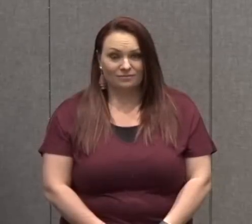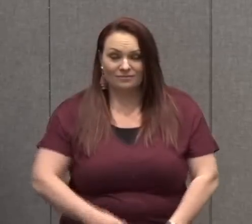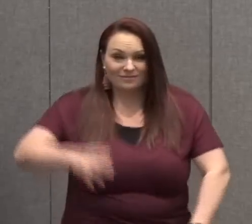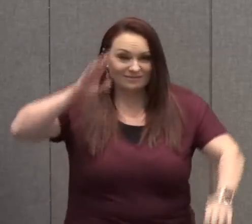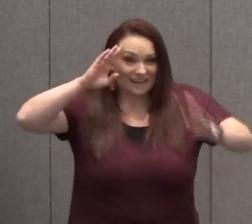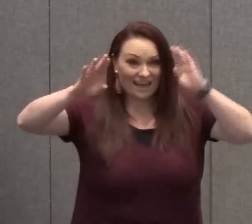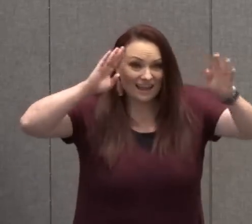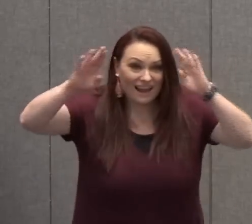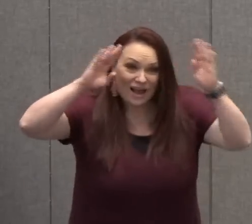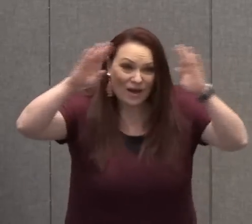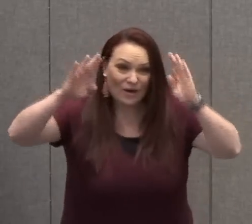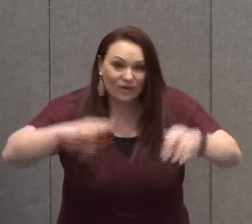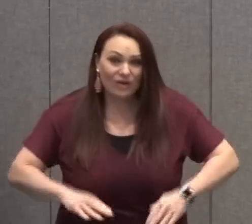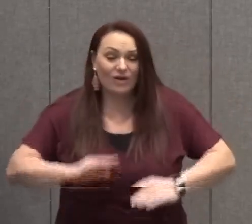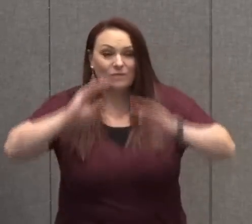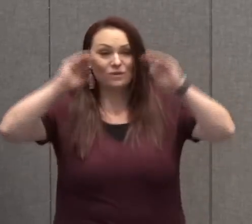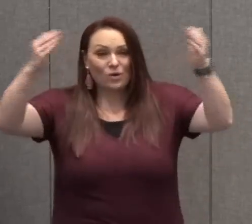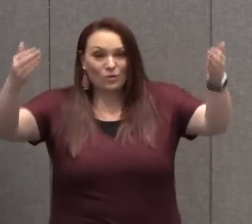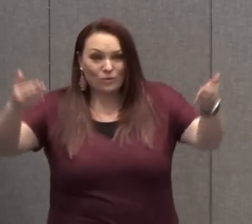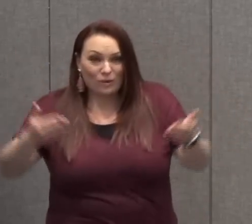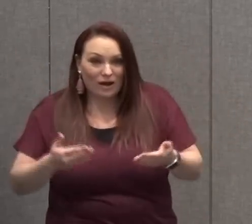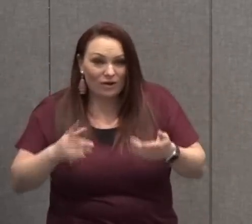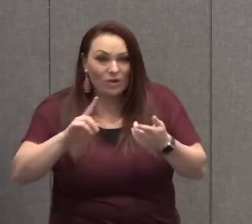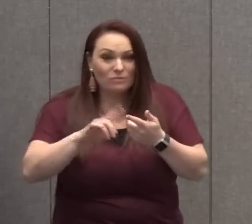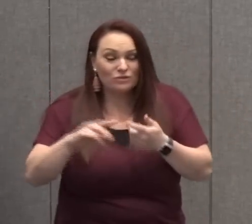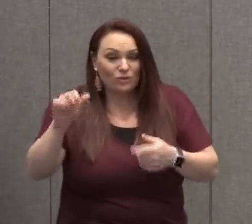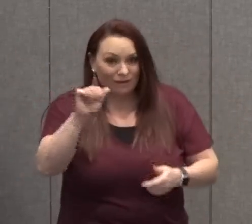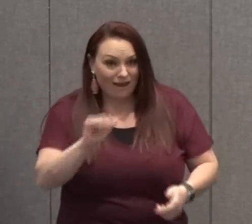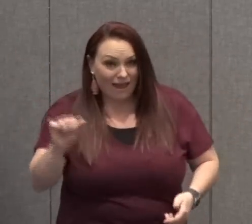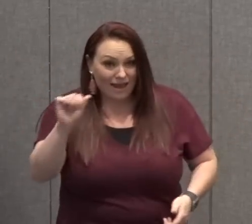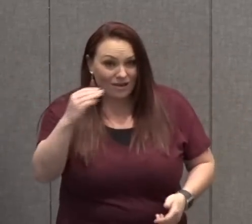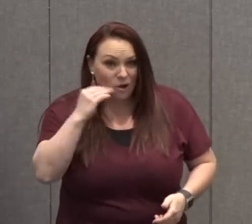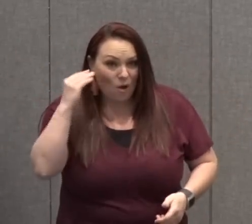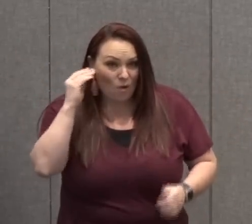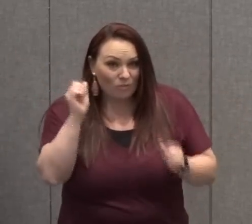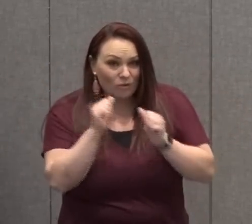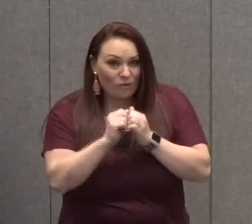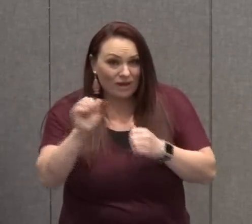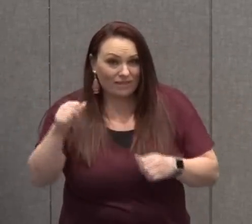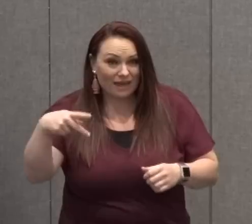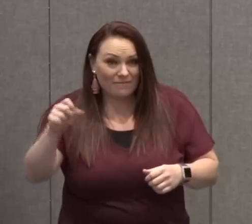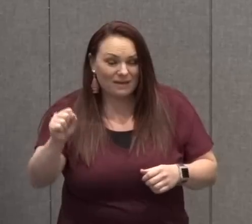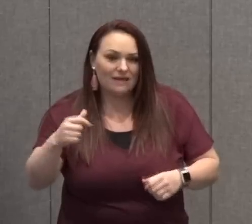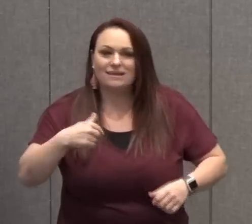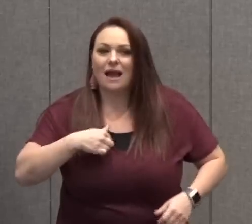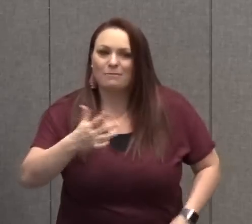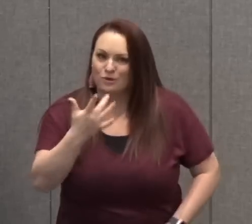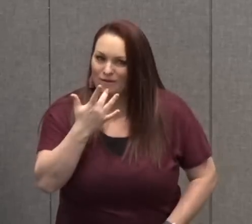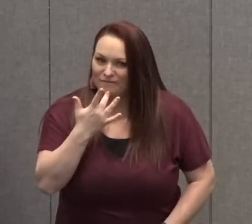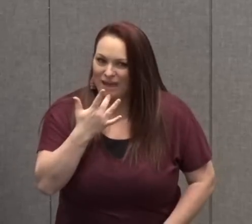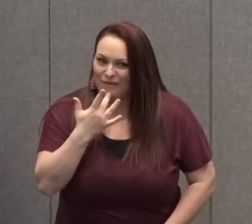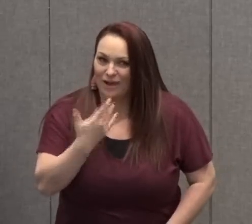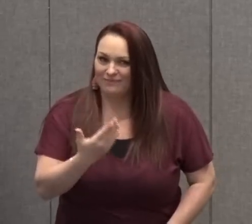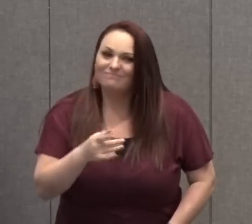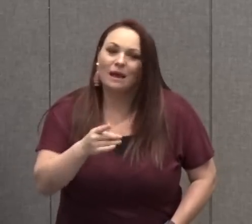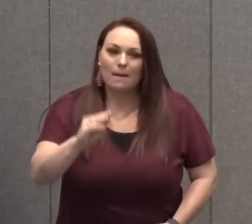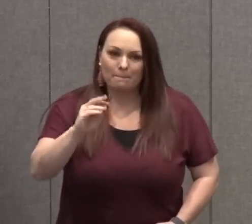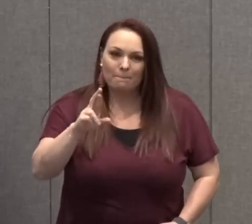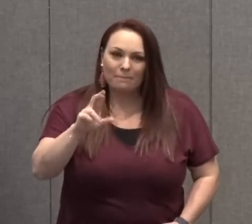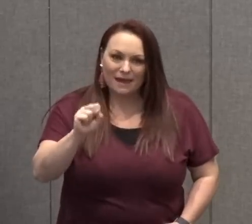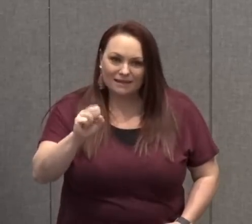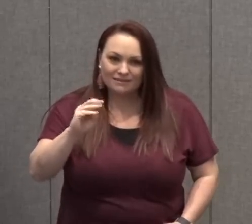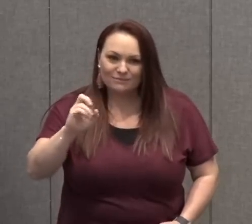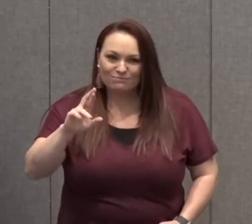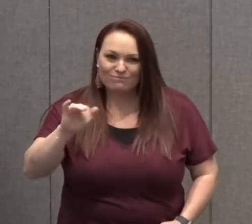Hello, welcome to At Home with APS. I'm your favorite Ms. Martindale, and this